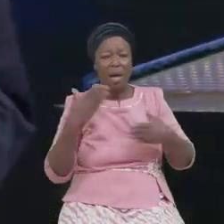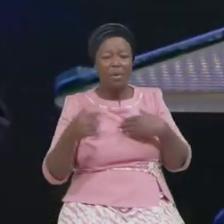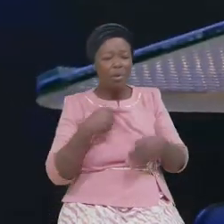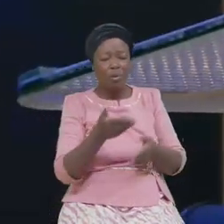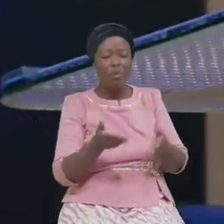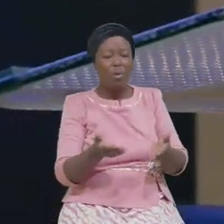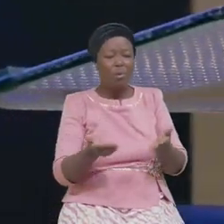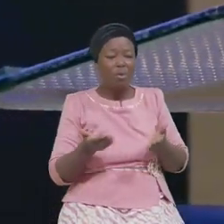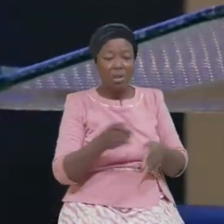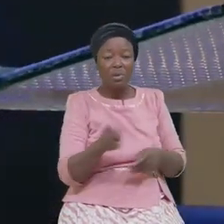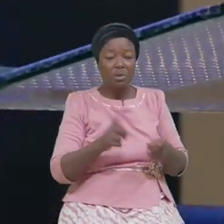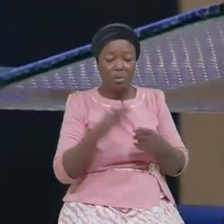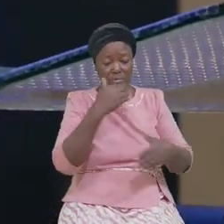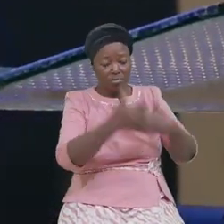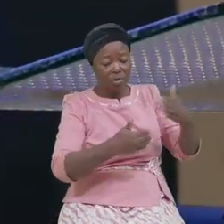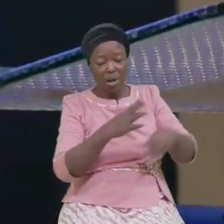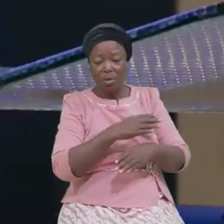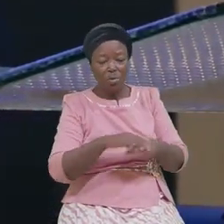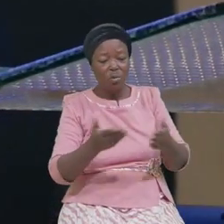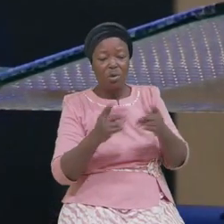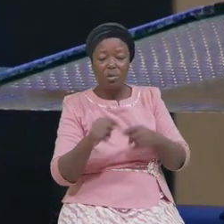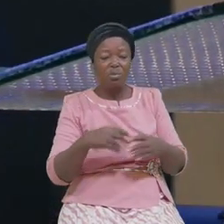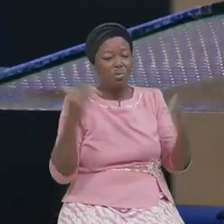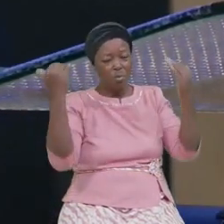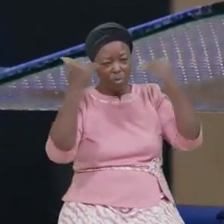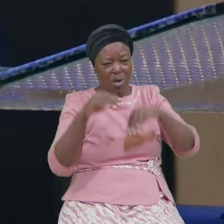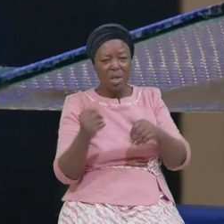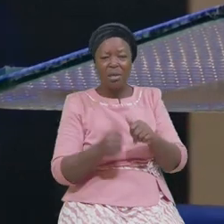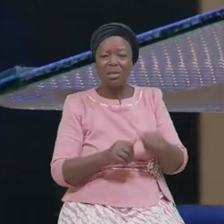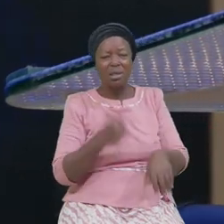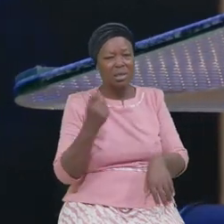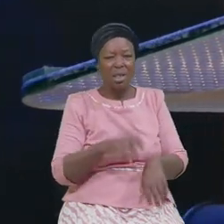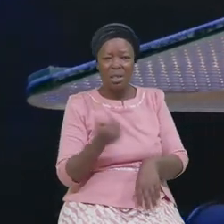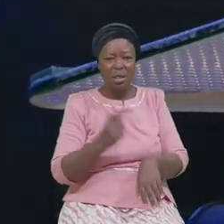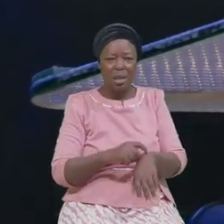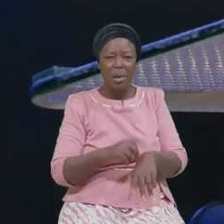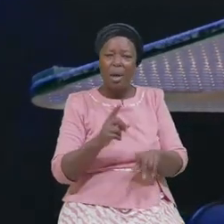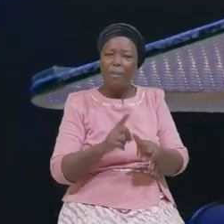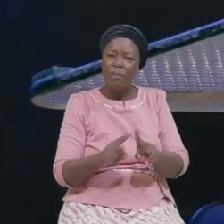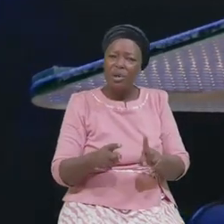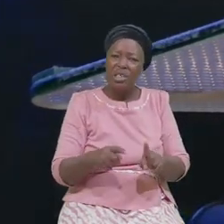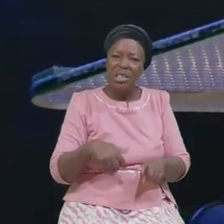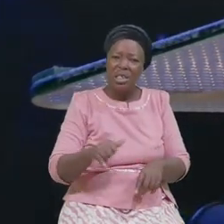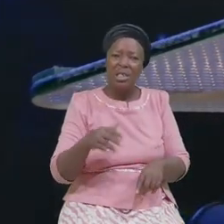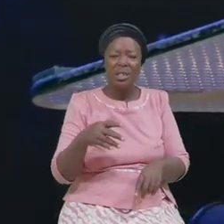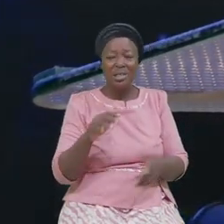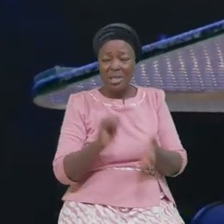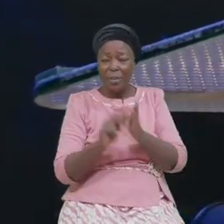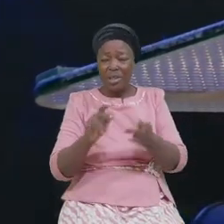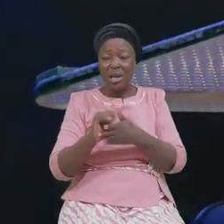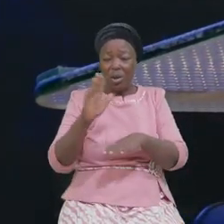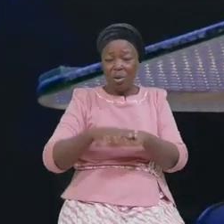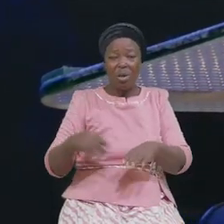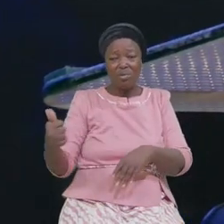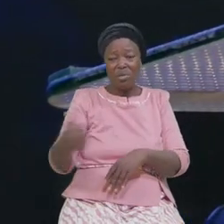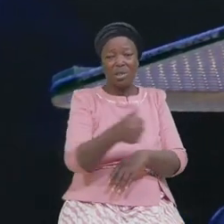have anxiety or any kind of worry. But the so-called Christians of today,